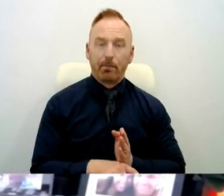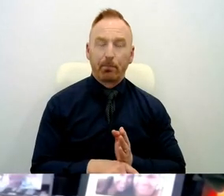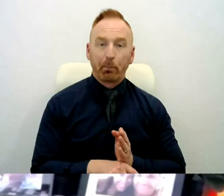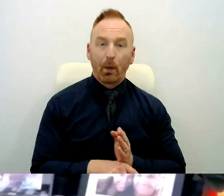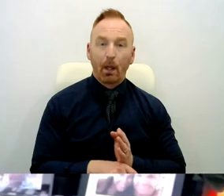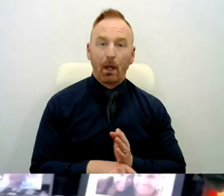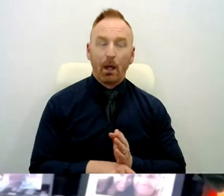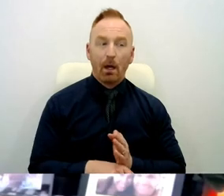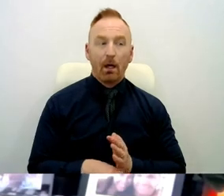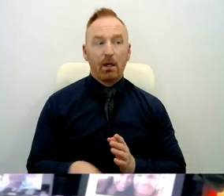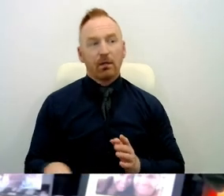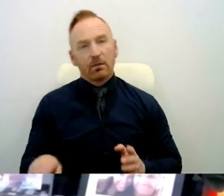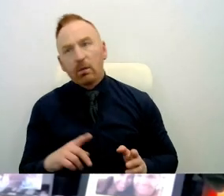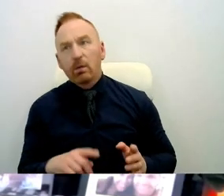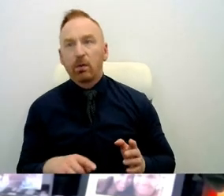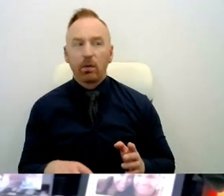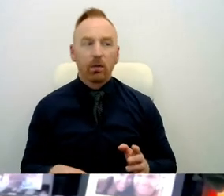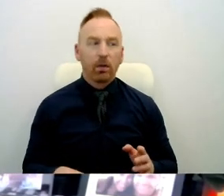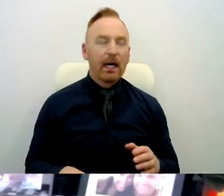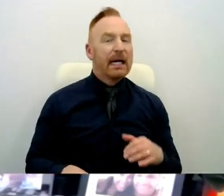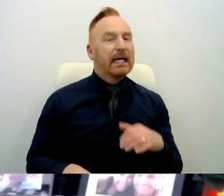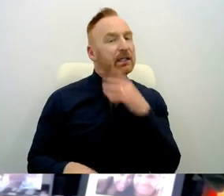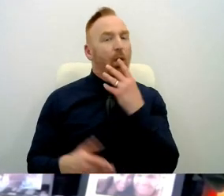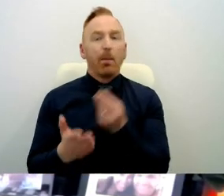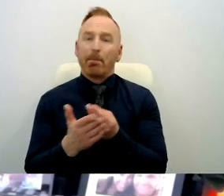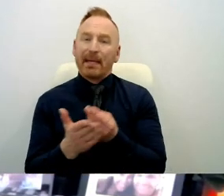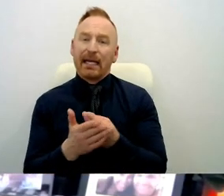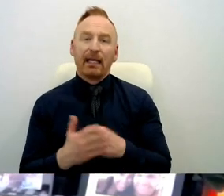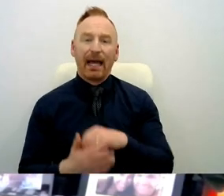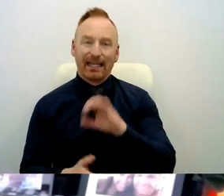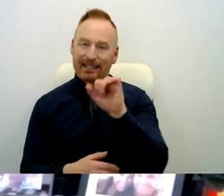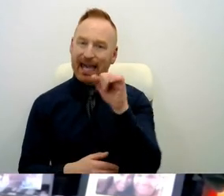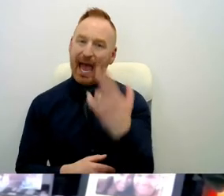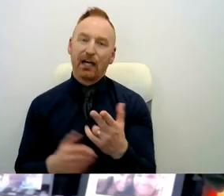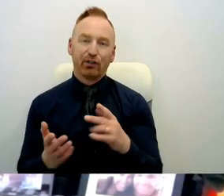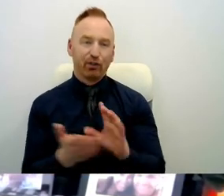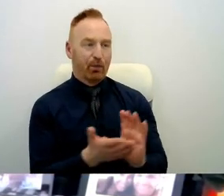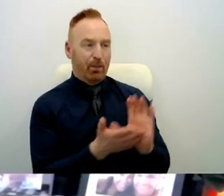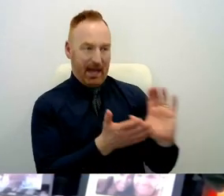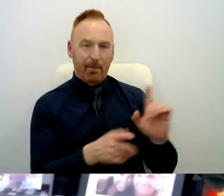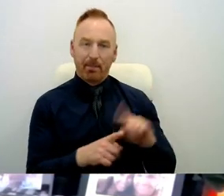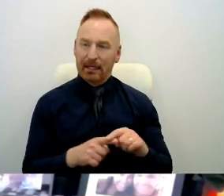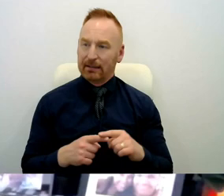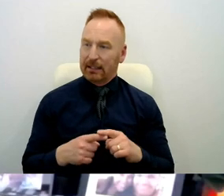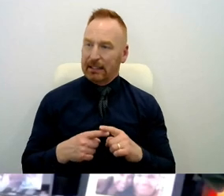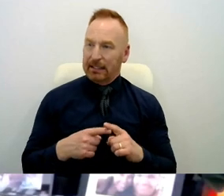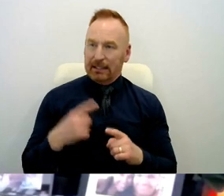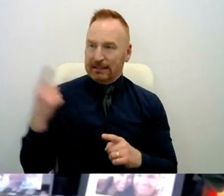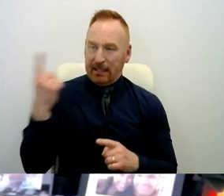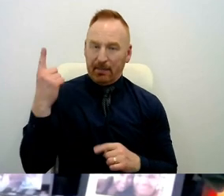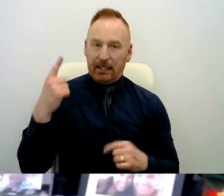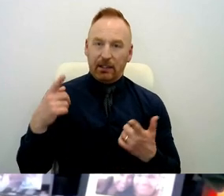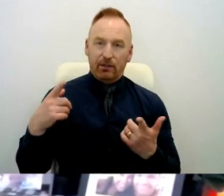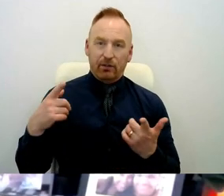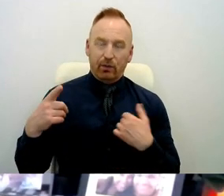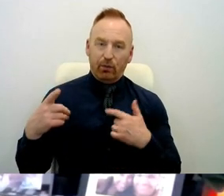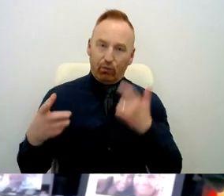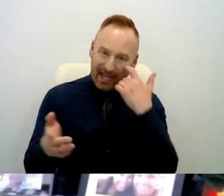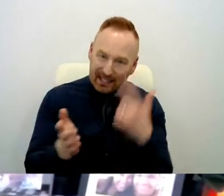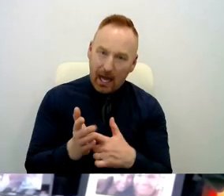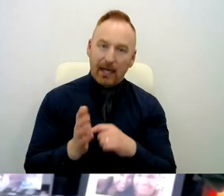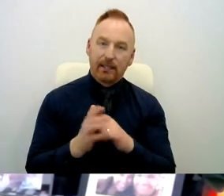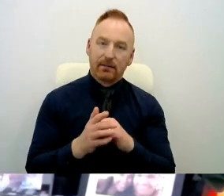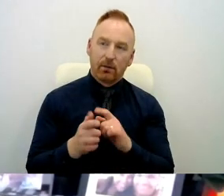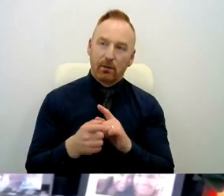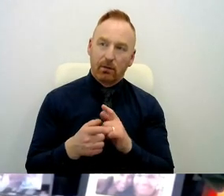And so reparations in some form, that doesn't necessarily have to be a cash payment, but reparations in some form is called for. You know, for